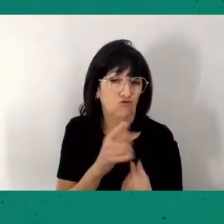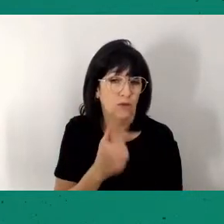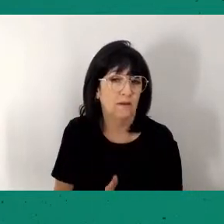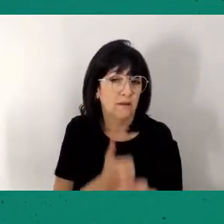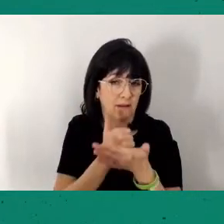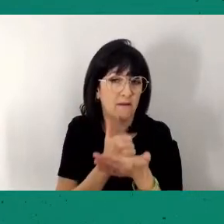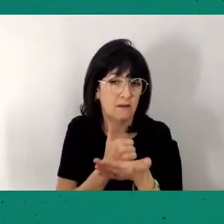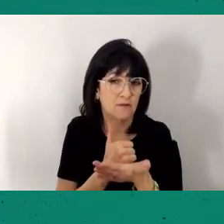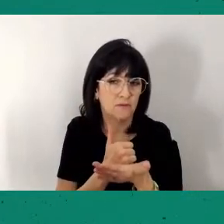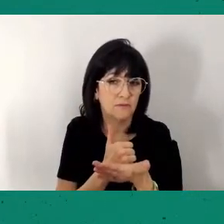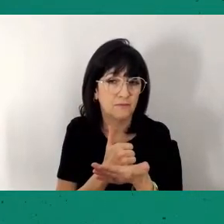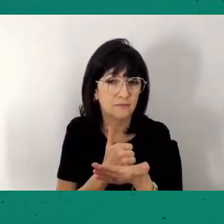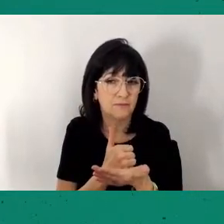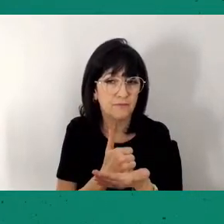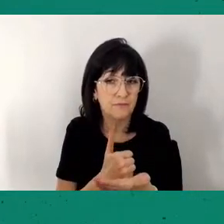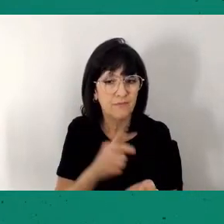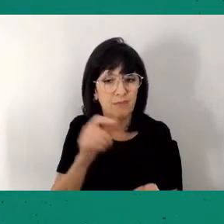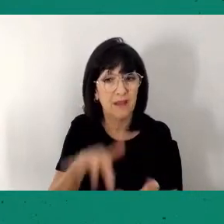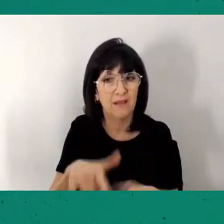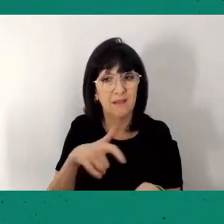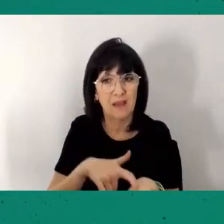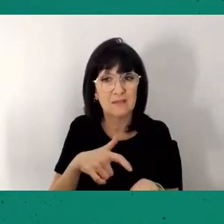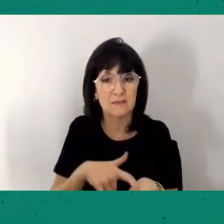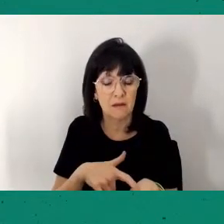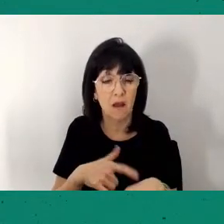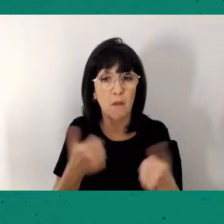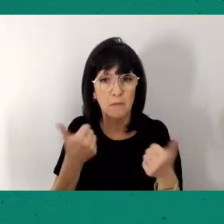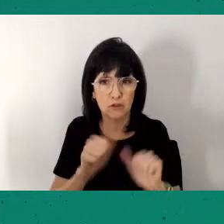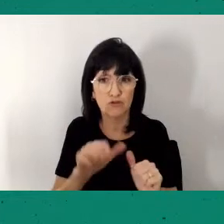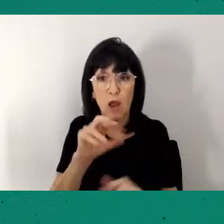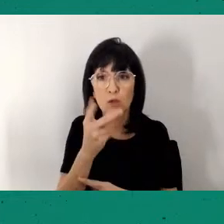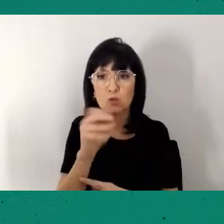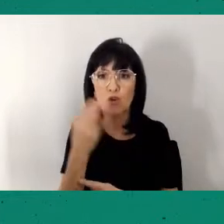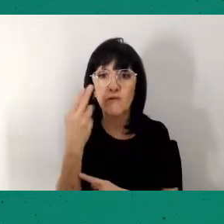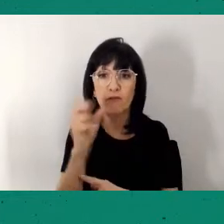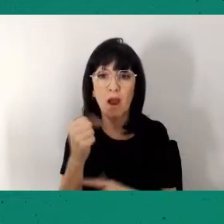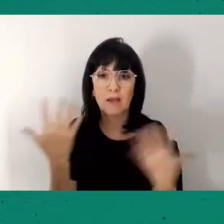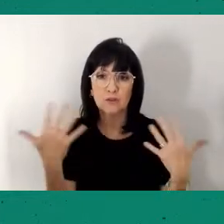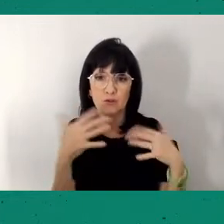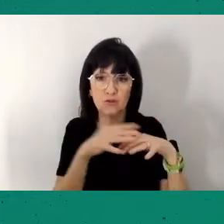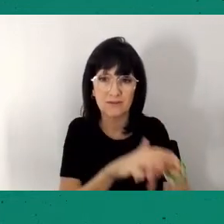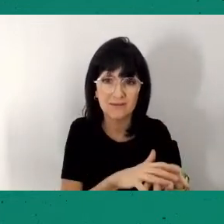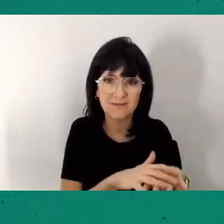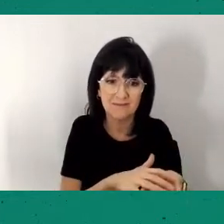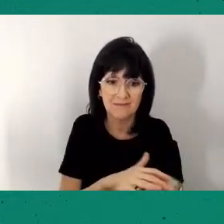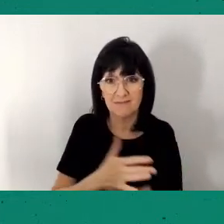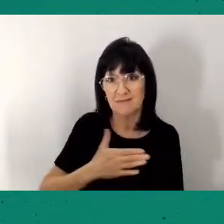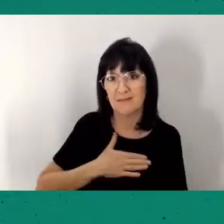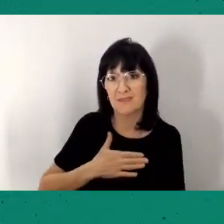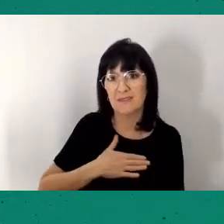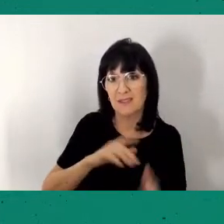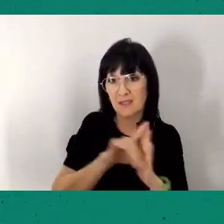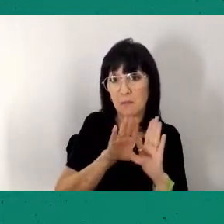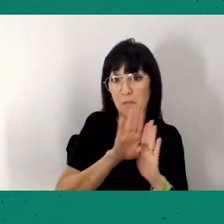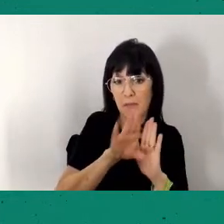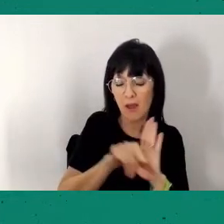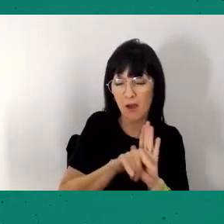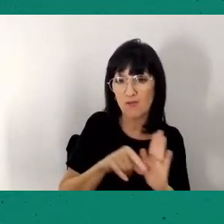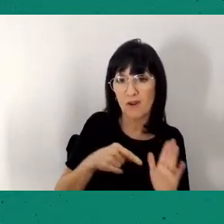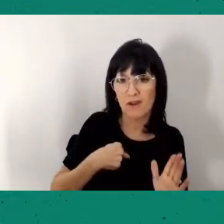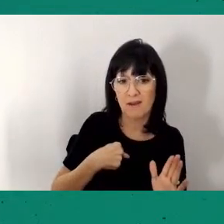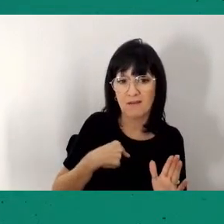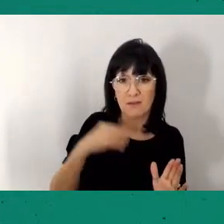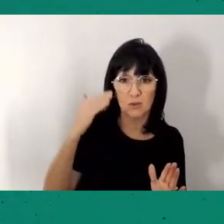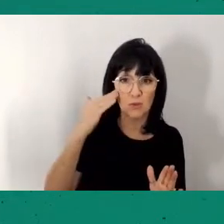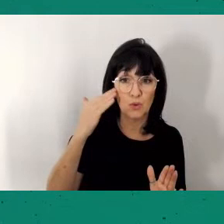were desegregating Dover High School and other schools, and I had this background of experience. And I